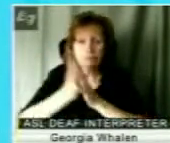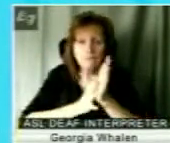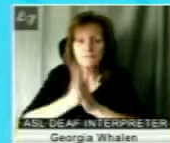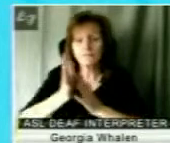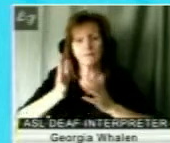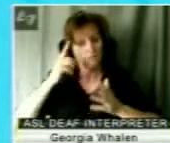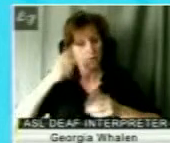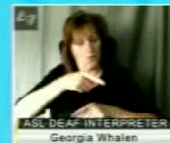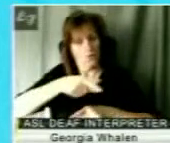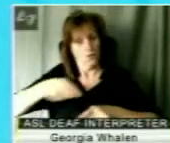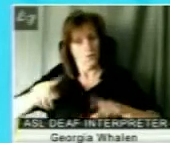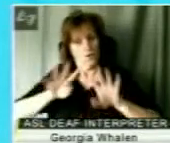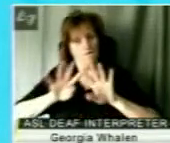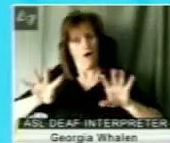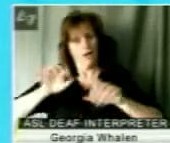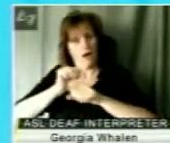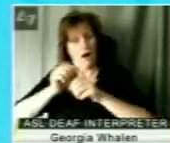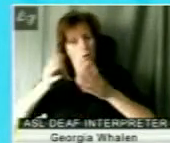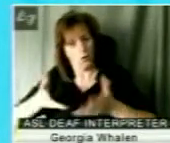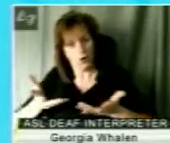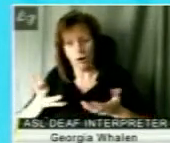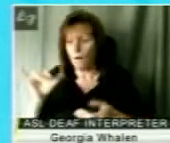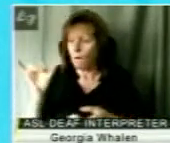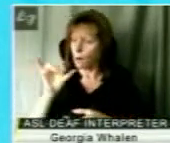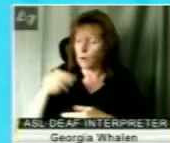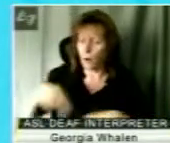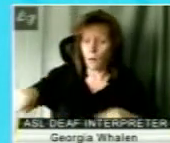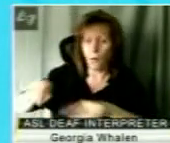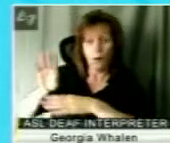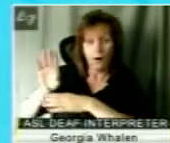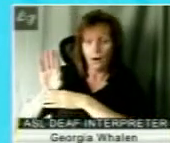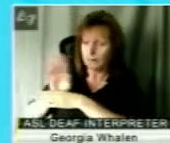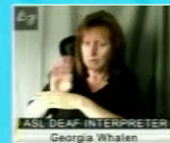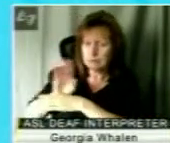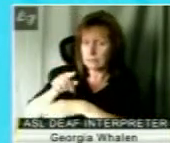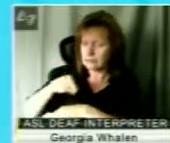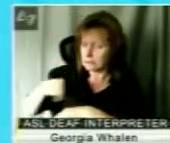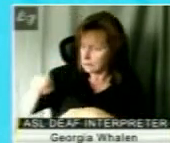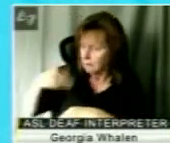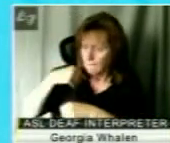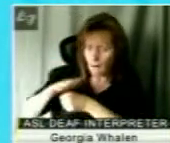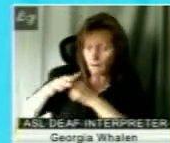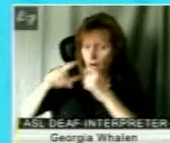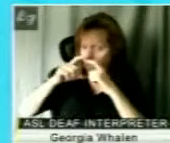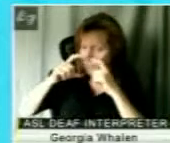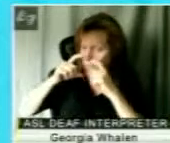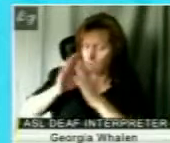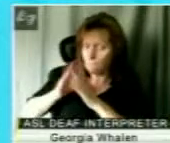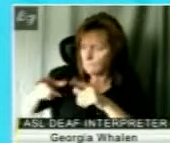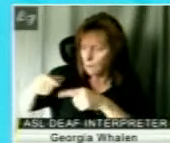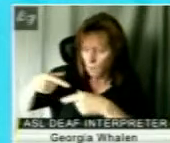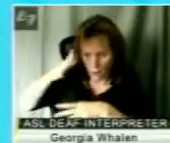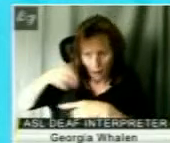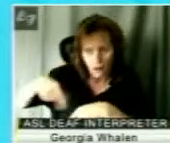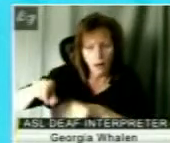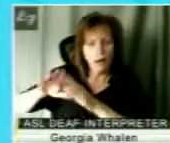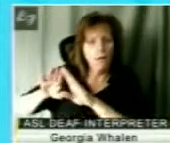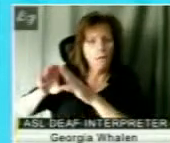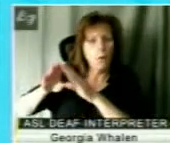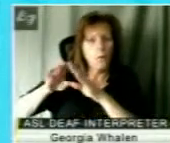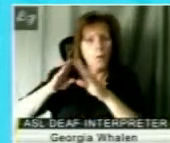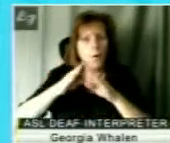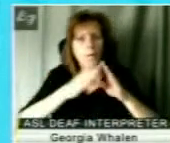workers and for ensuring that businesses have adequate PPEs when they restart and transition back to work as well.